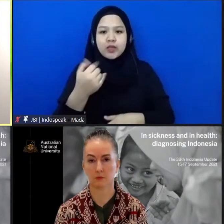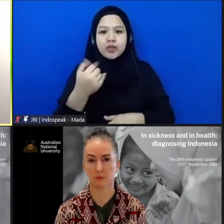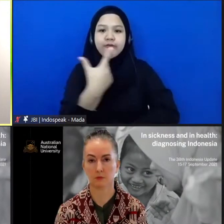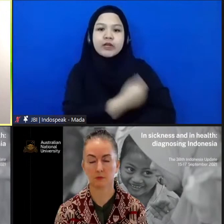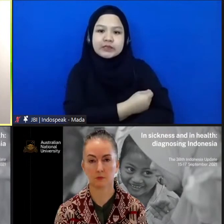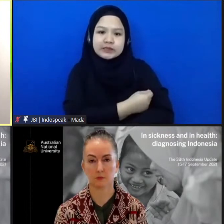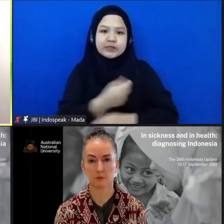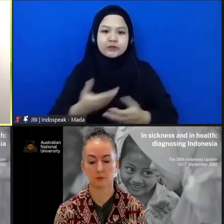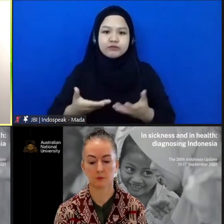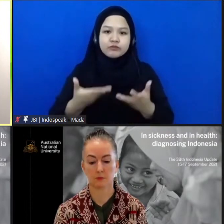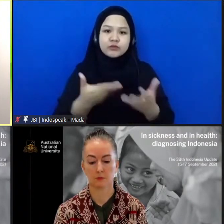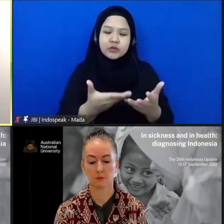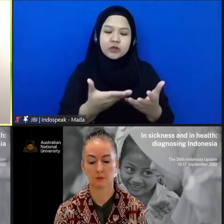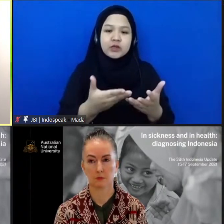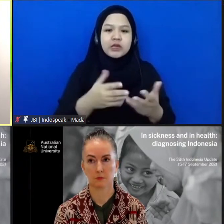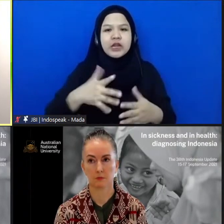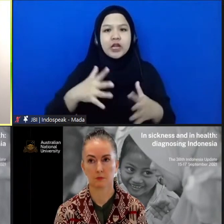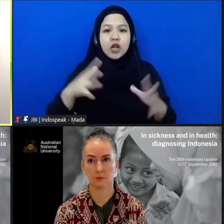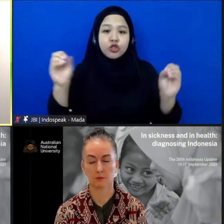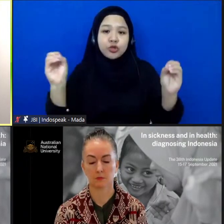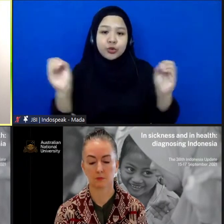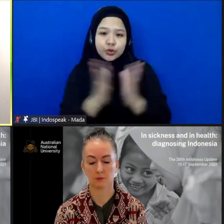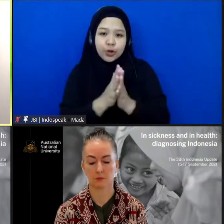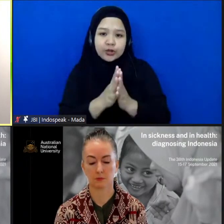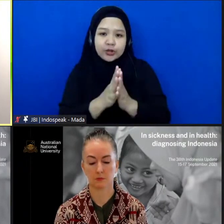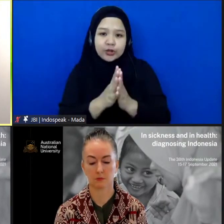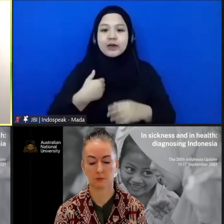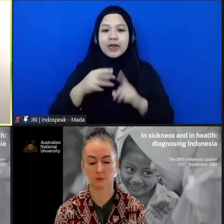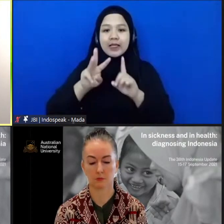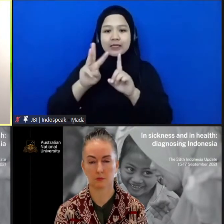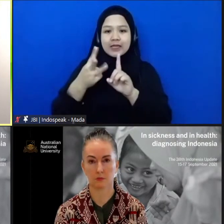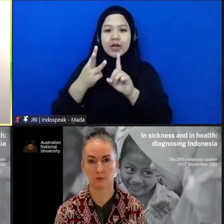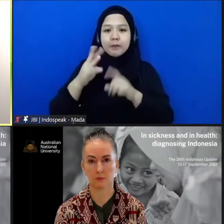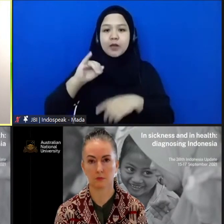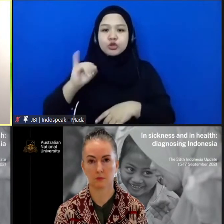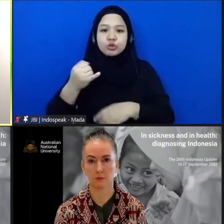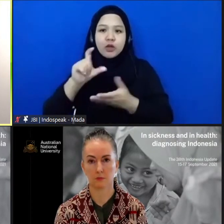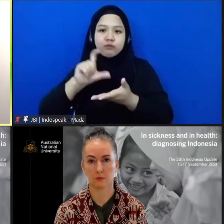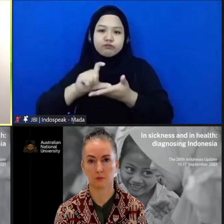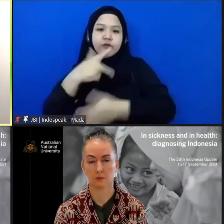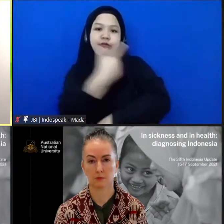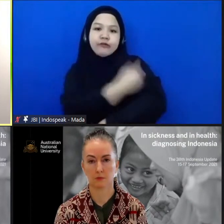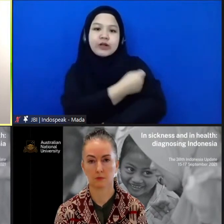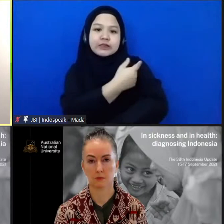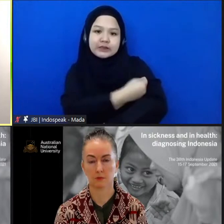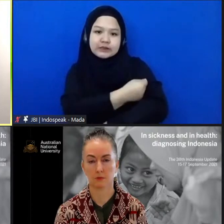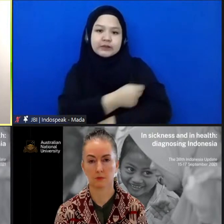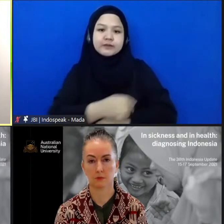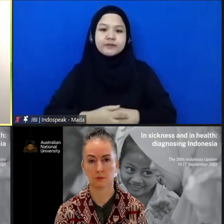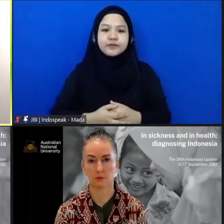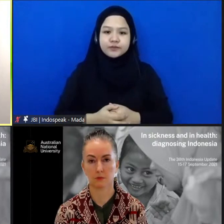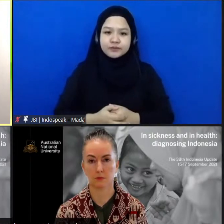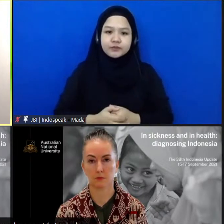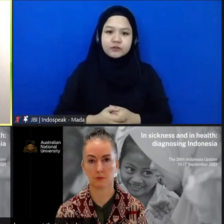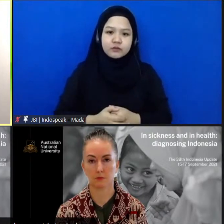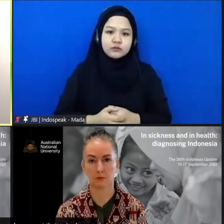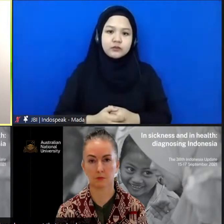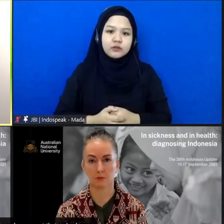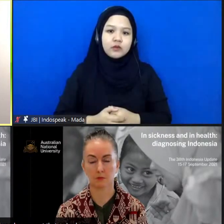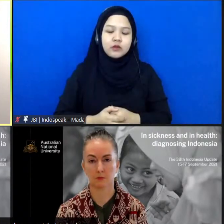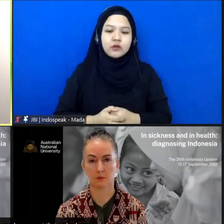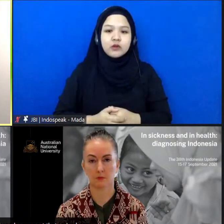on top of the broader support that we've been delivering, as Senator Zelzer outlined yesterday. This includes our package of